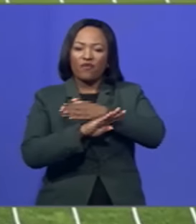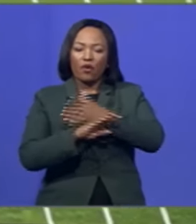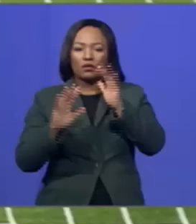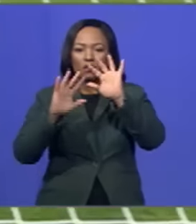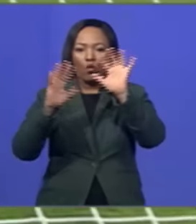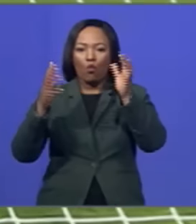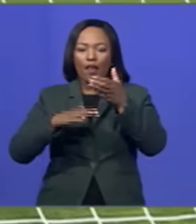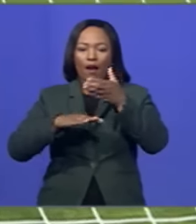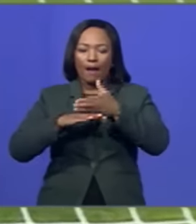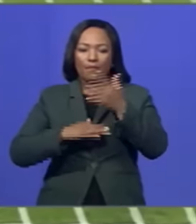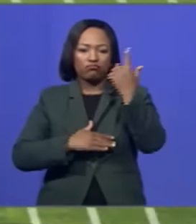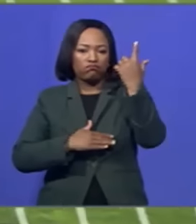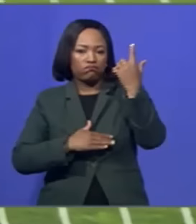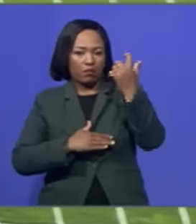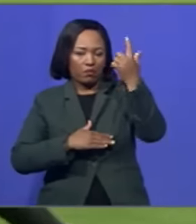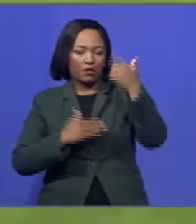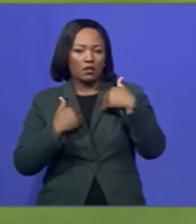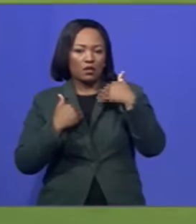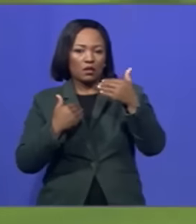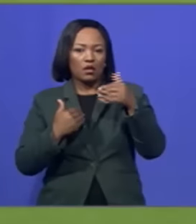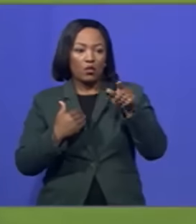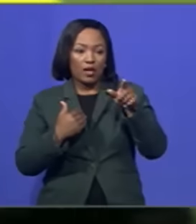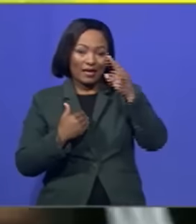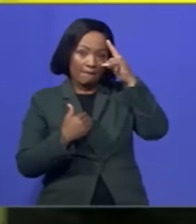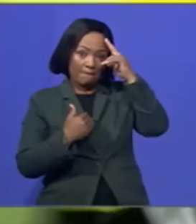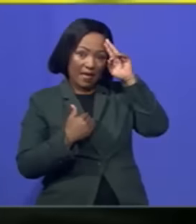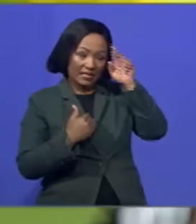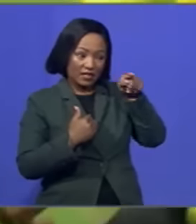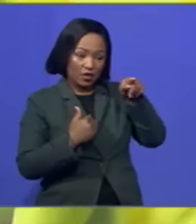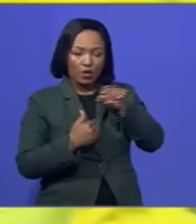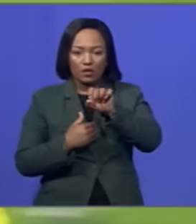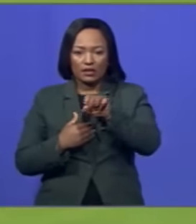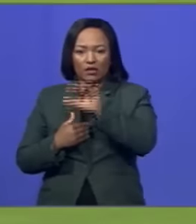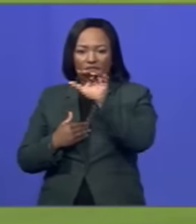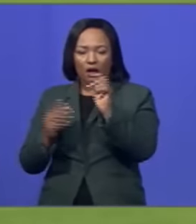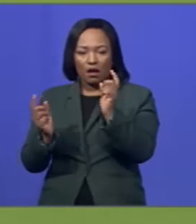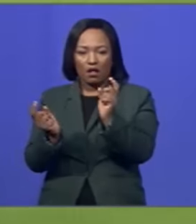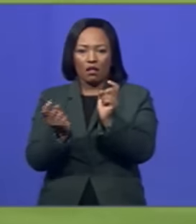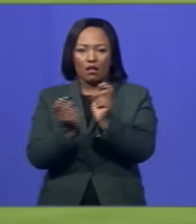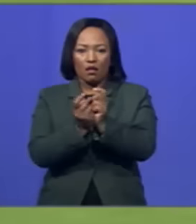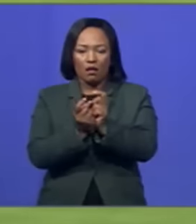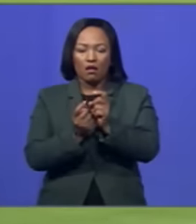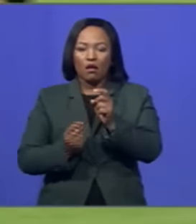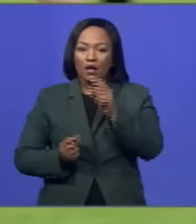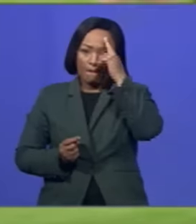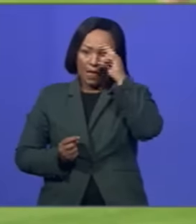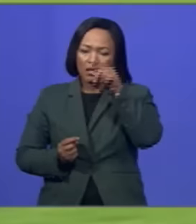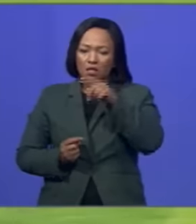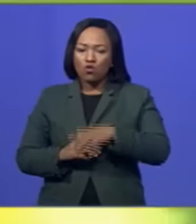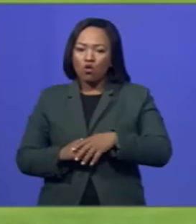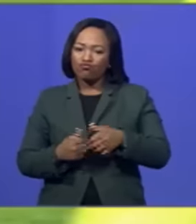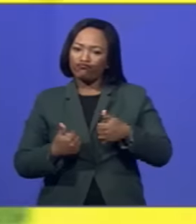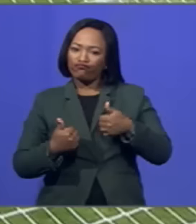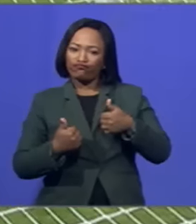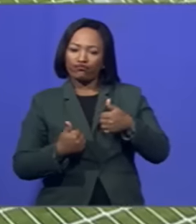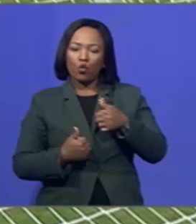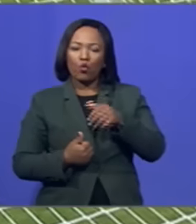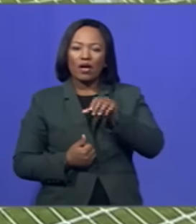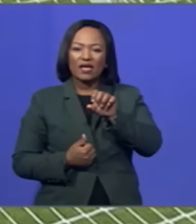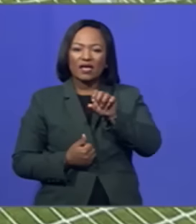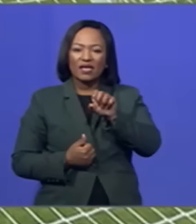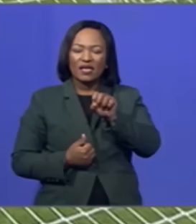ya mohope wa lefatshe pakeng tsa Mexico le Afrika Borwa. Moya o phahame ka ho Mexico ka morao hlola Serbia ka dintlha